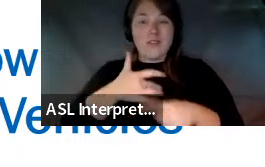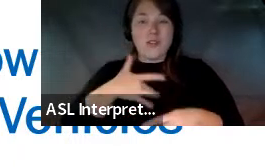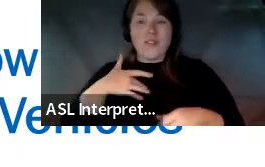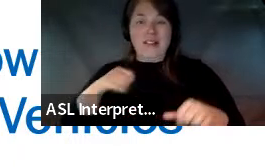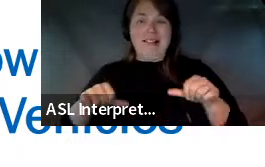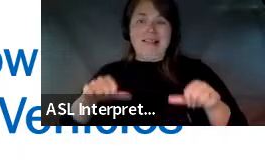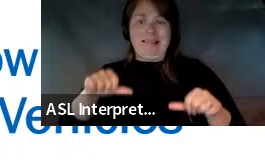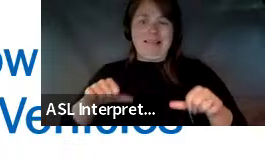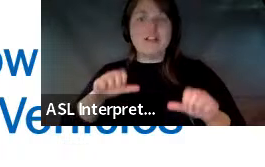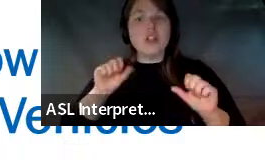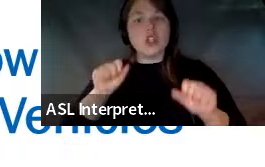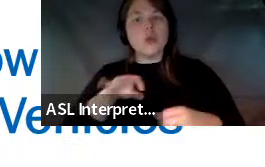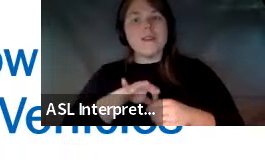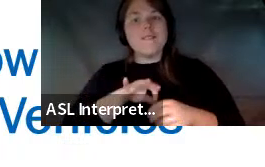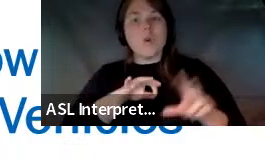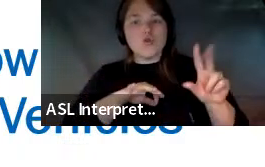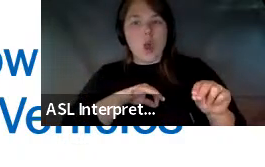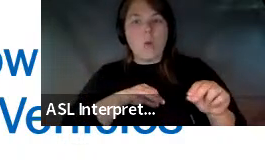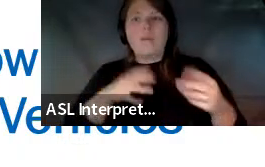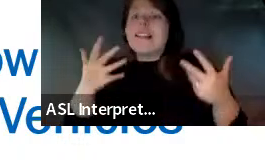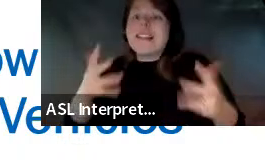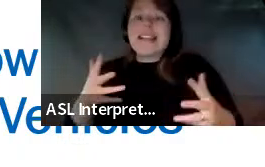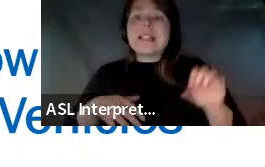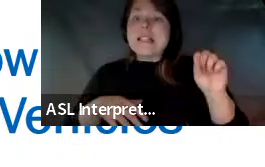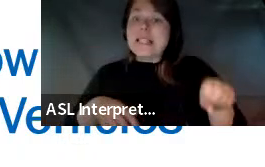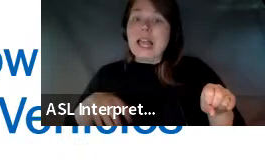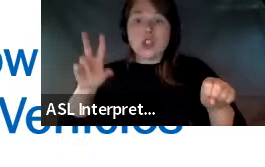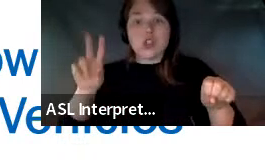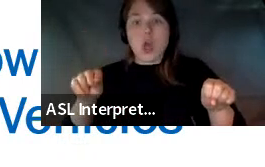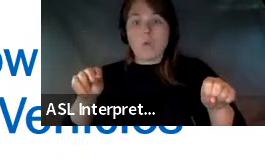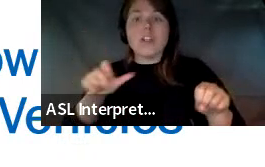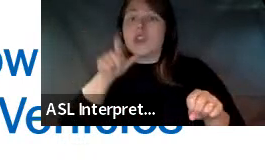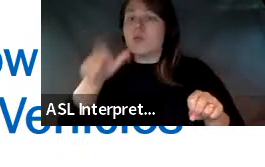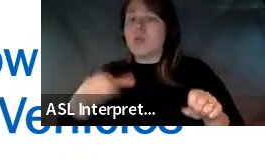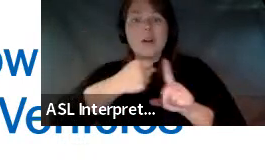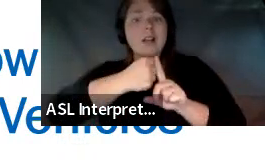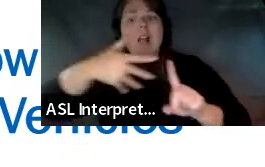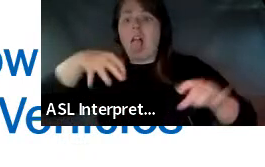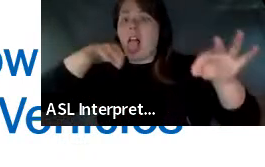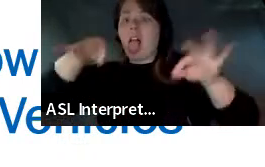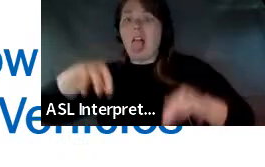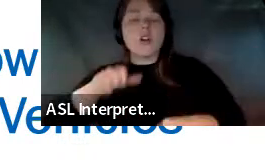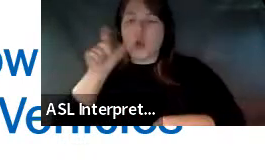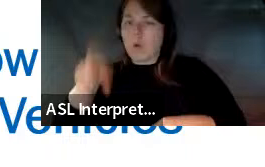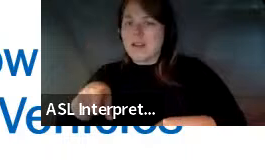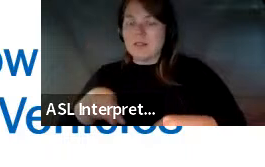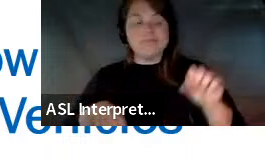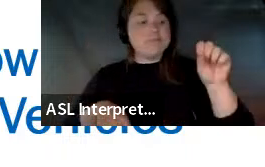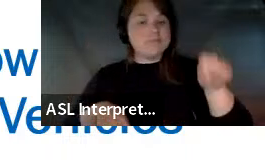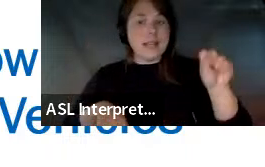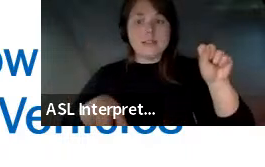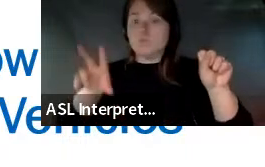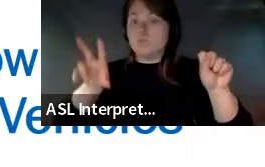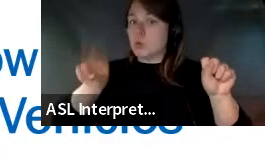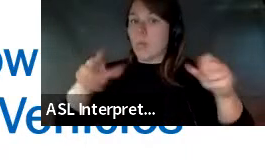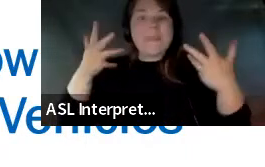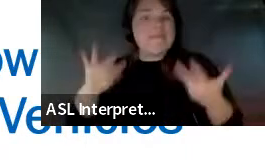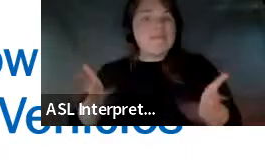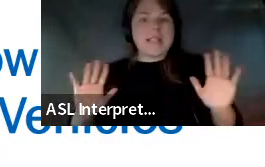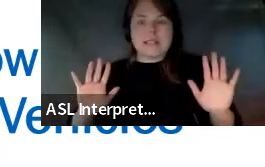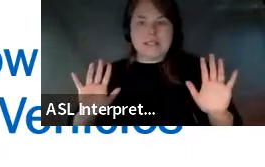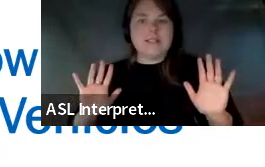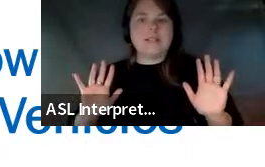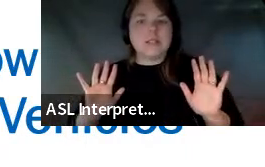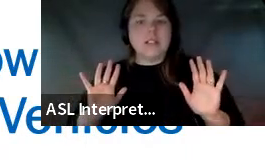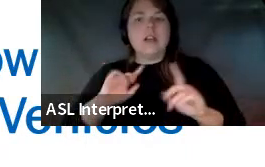we're looking for is yes or no, and there's no context that you need to provide to explain your vote. We'll come back to the main room and answer any questions that you